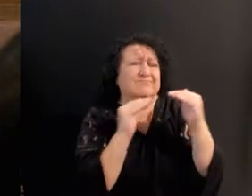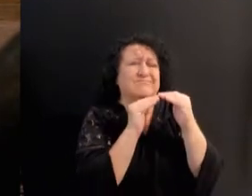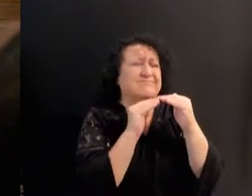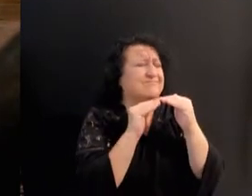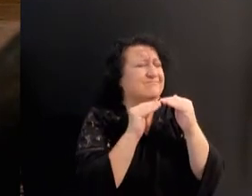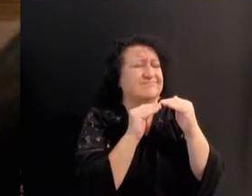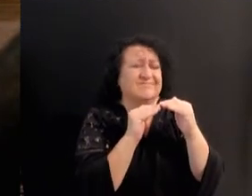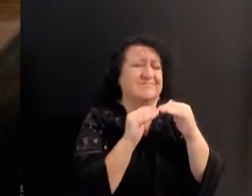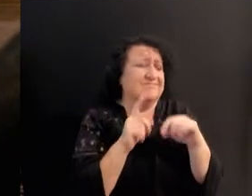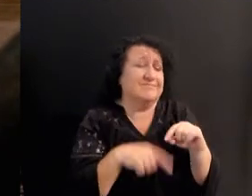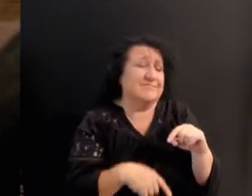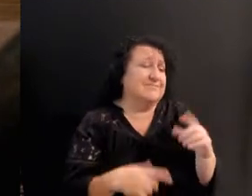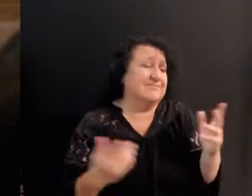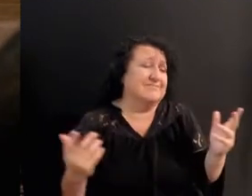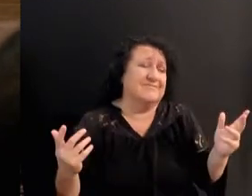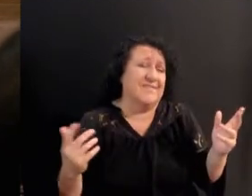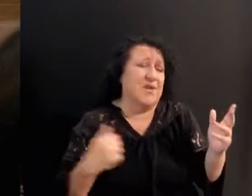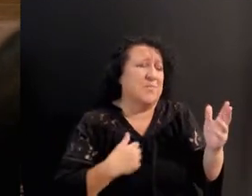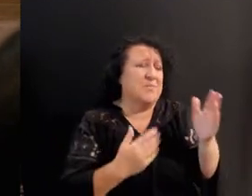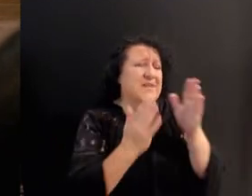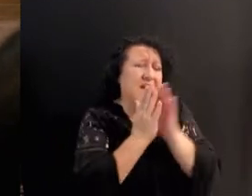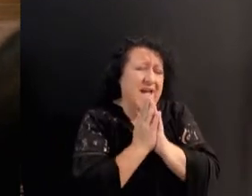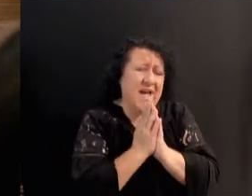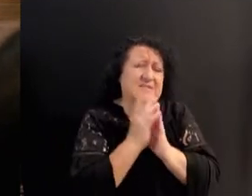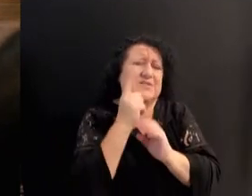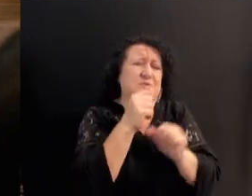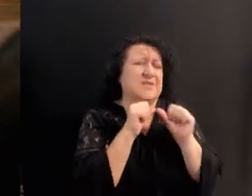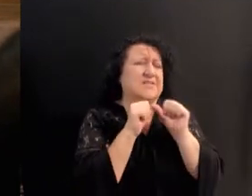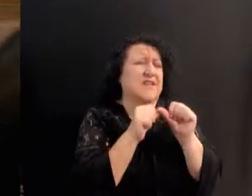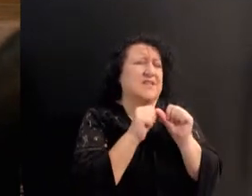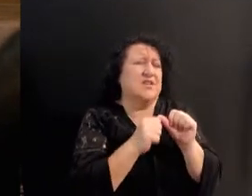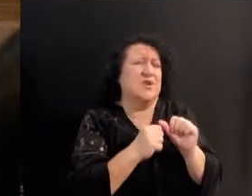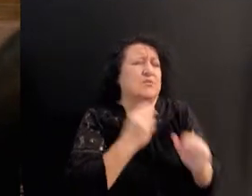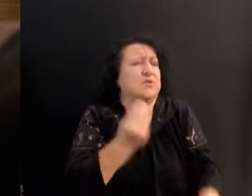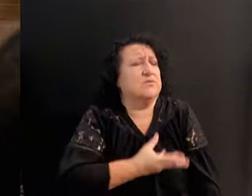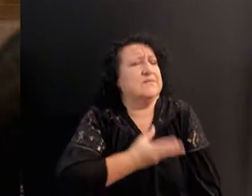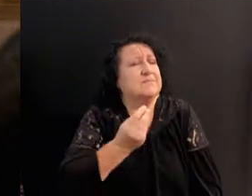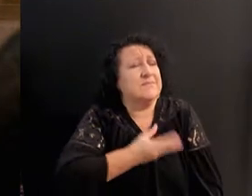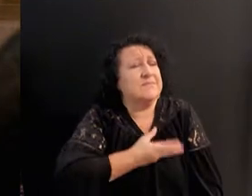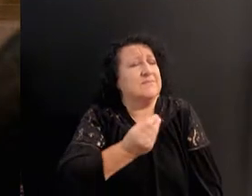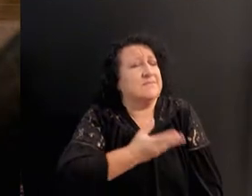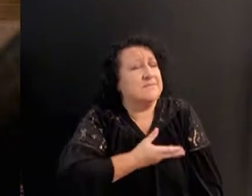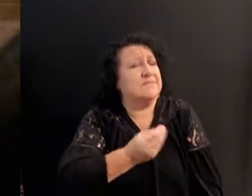O Word, that you would continue to speak, living,